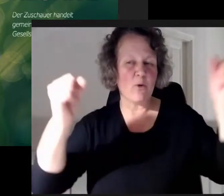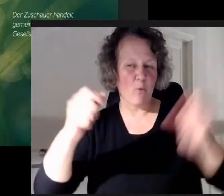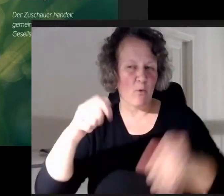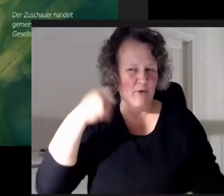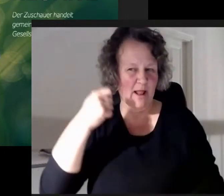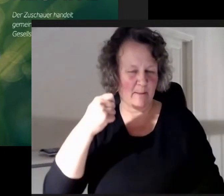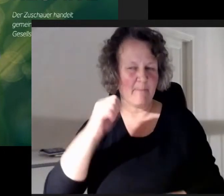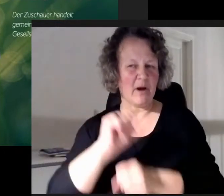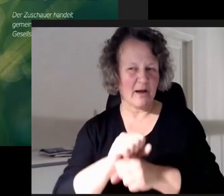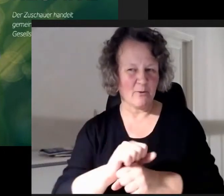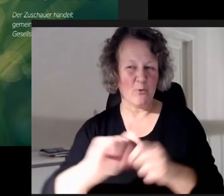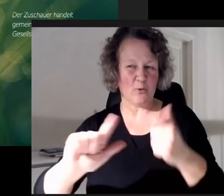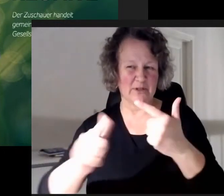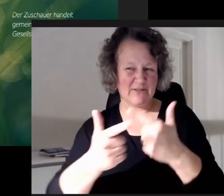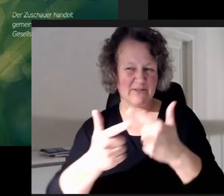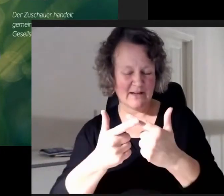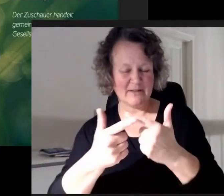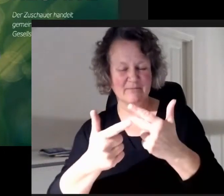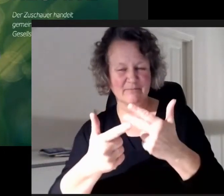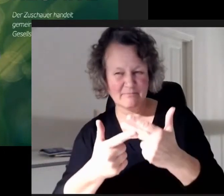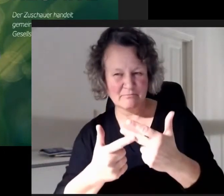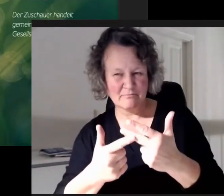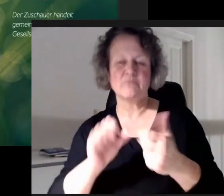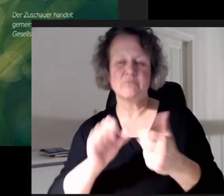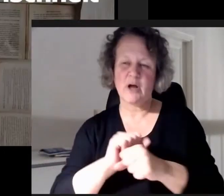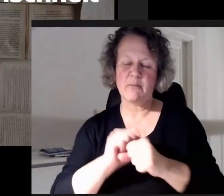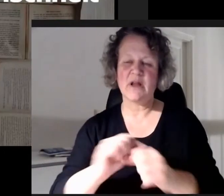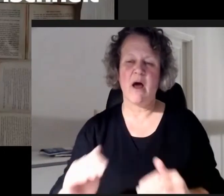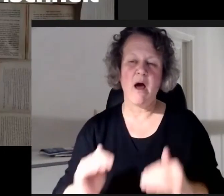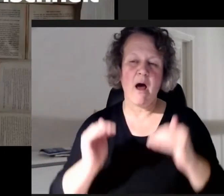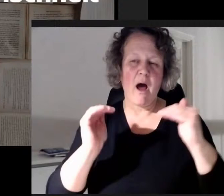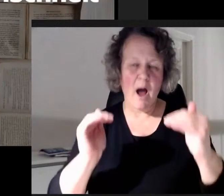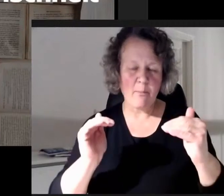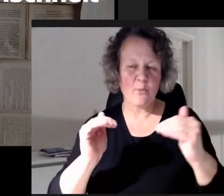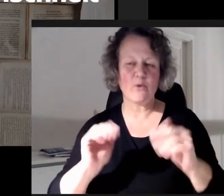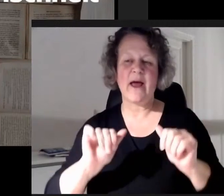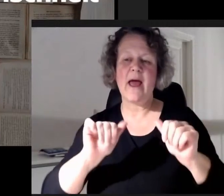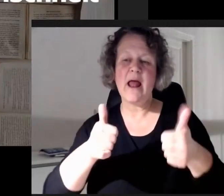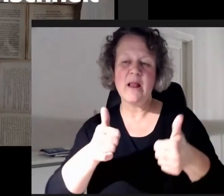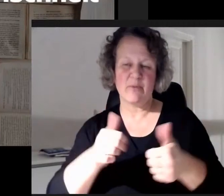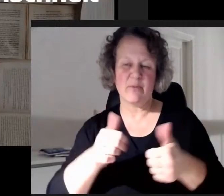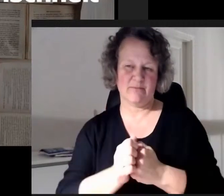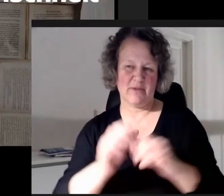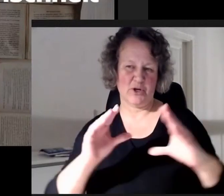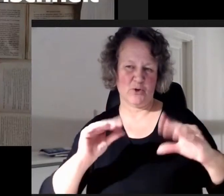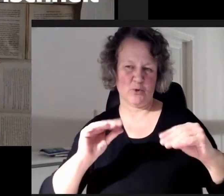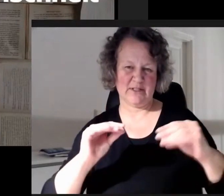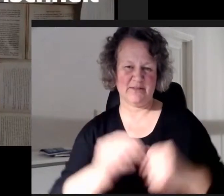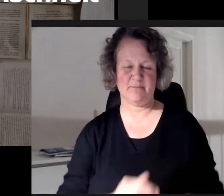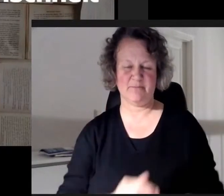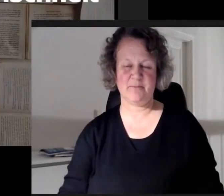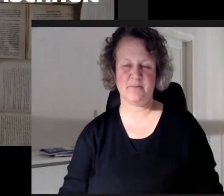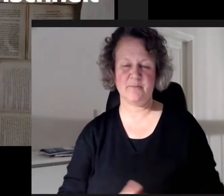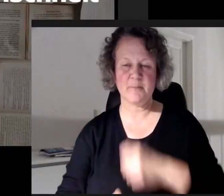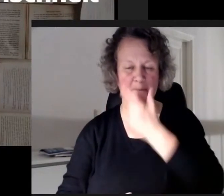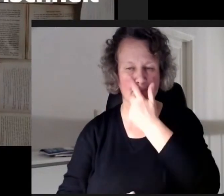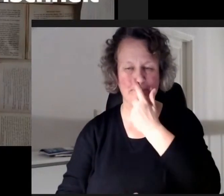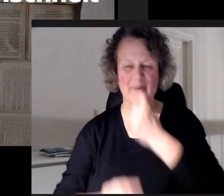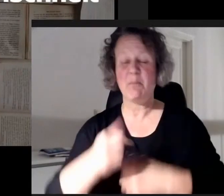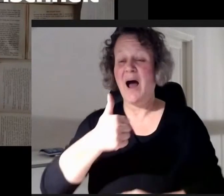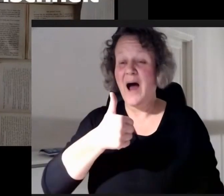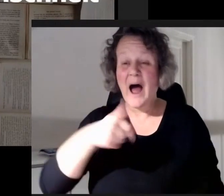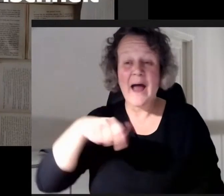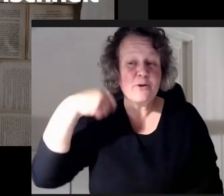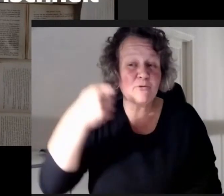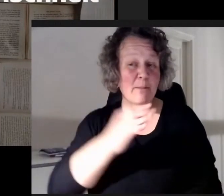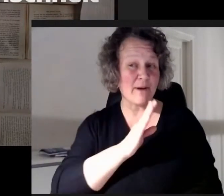he is working together in a community and realizing the climate transformation. So the first update of the